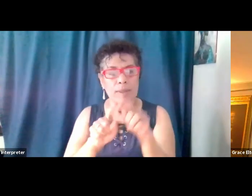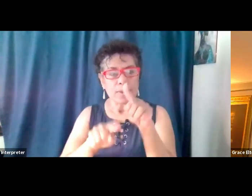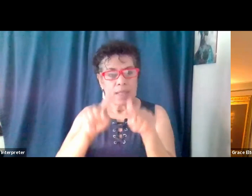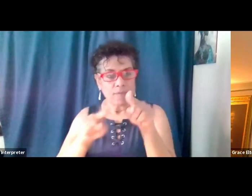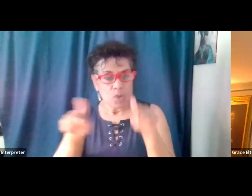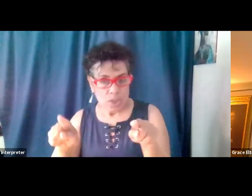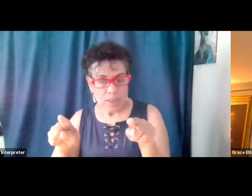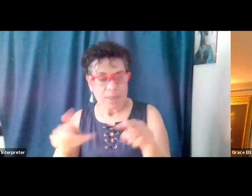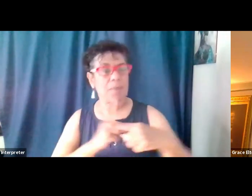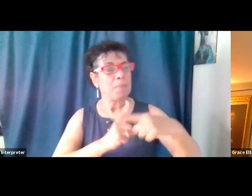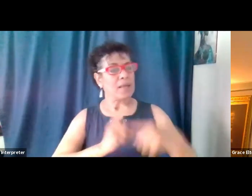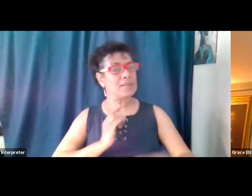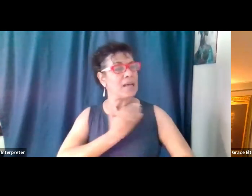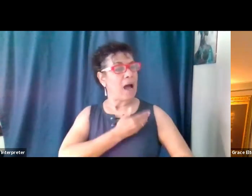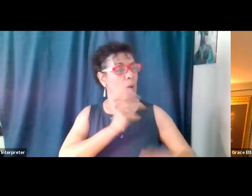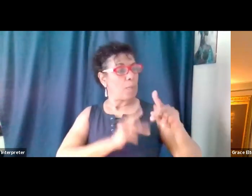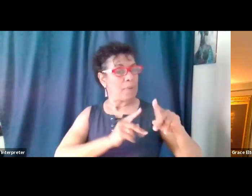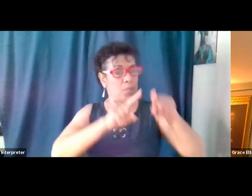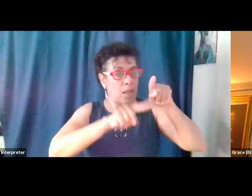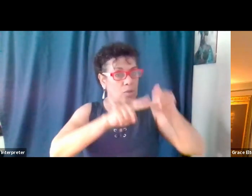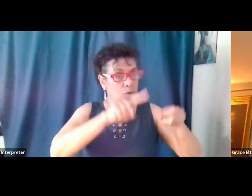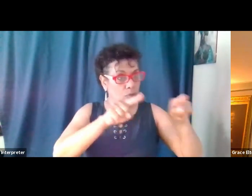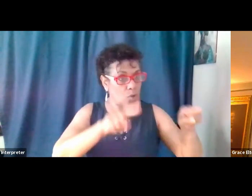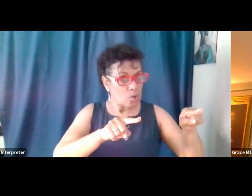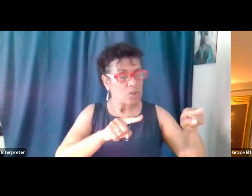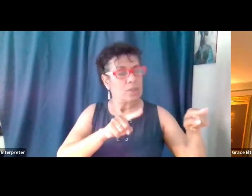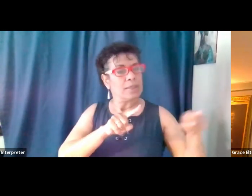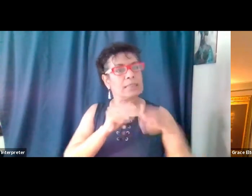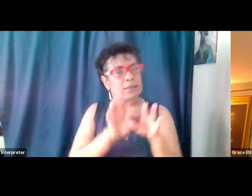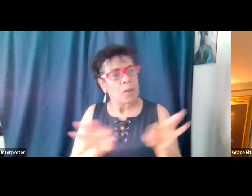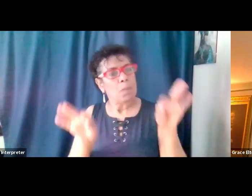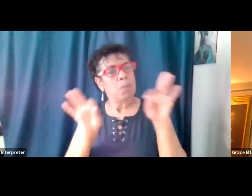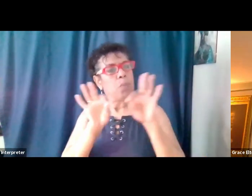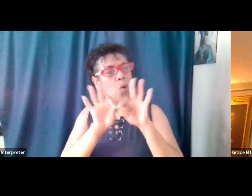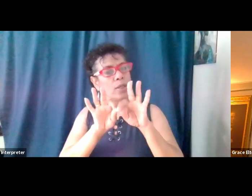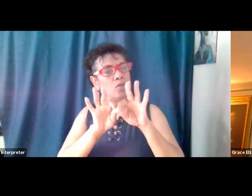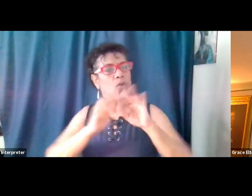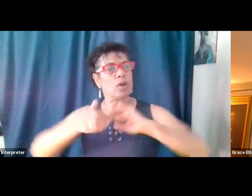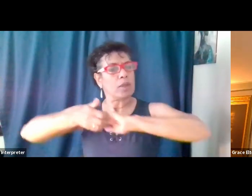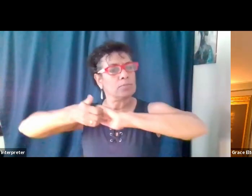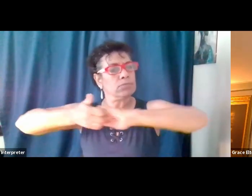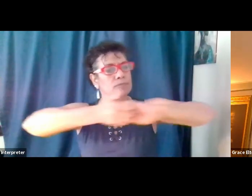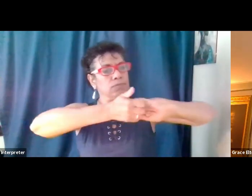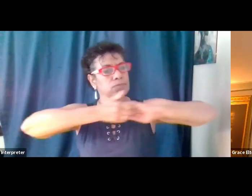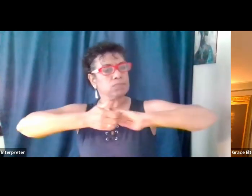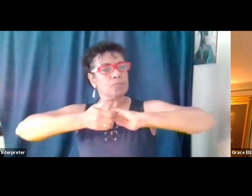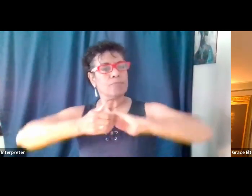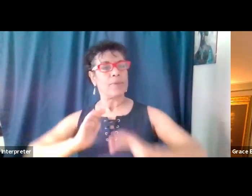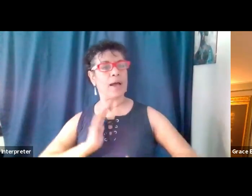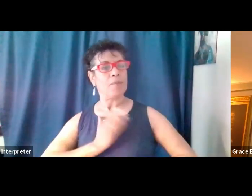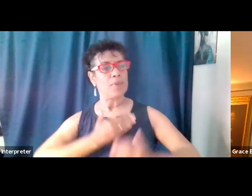diversity of people that we bring to our garden is also just so much, it's so important in strengthening our community here at the garden out in